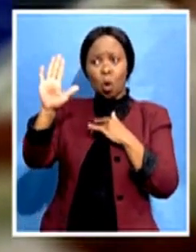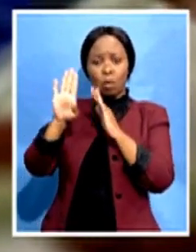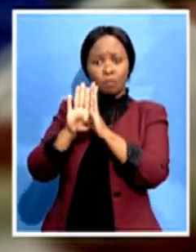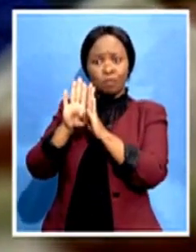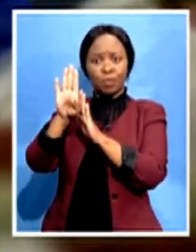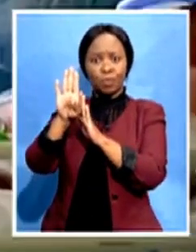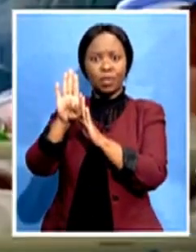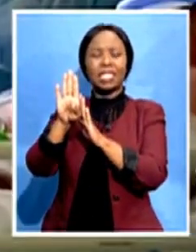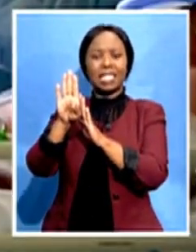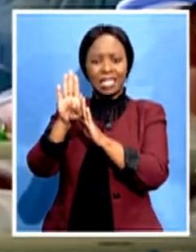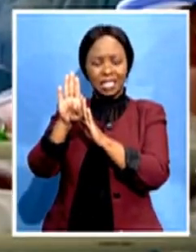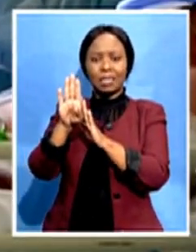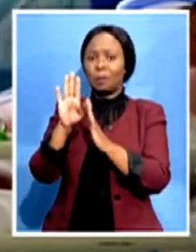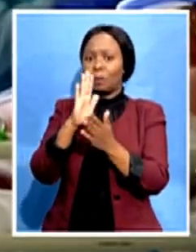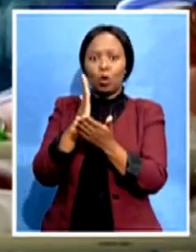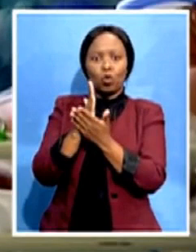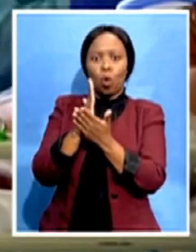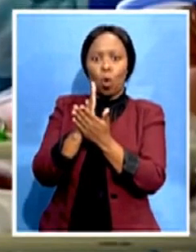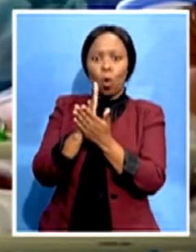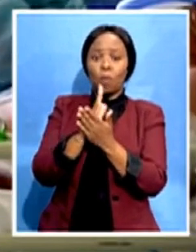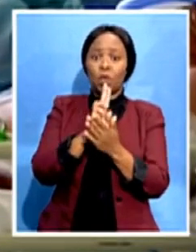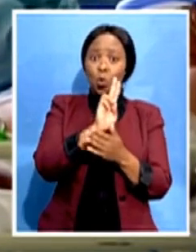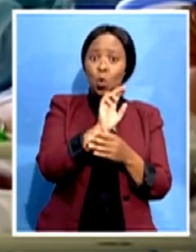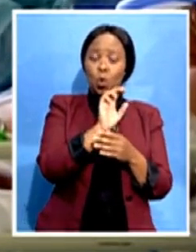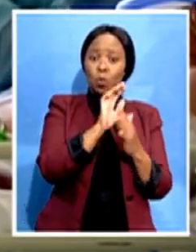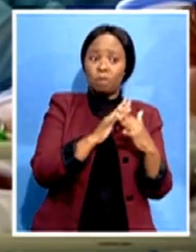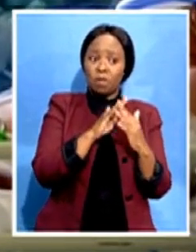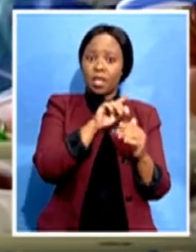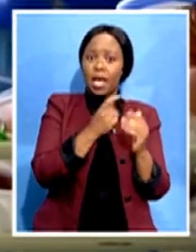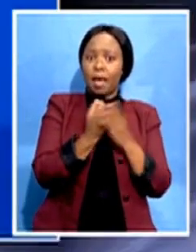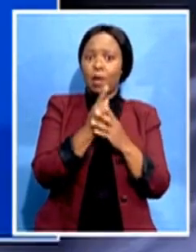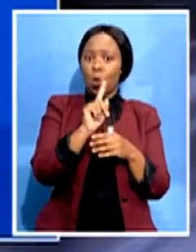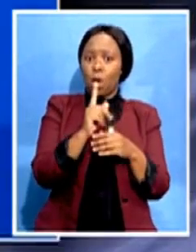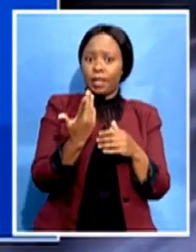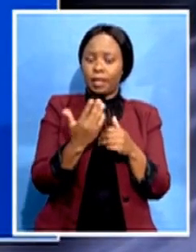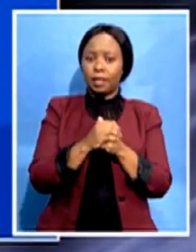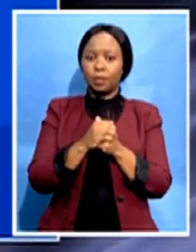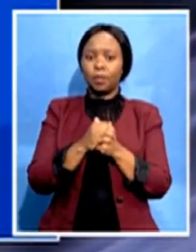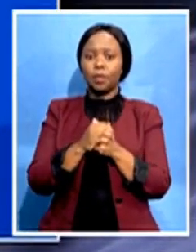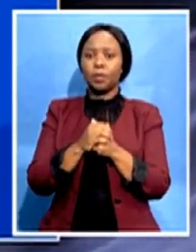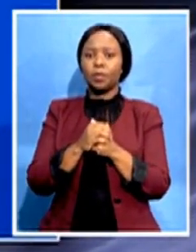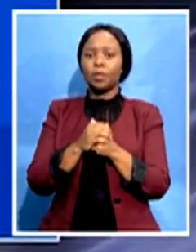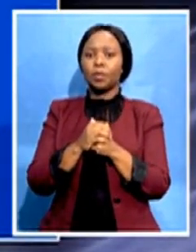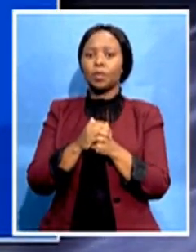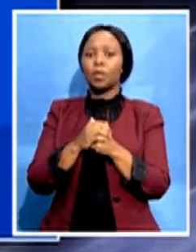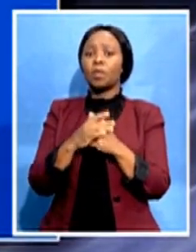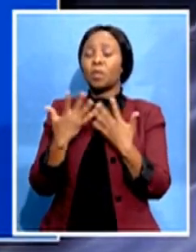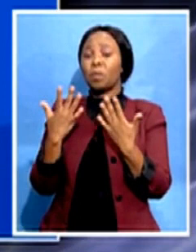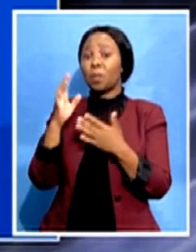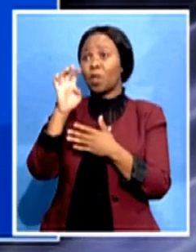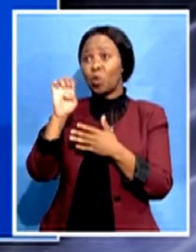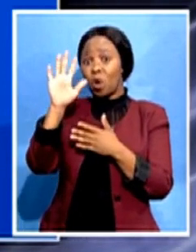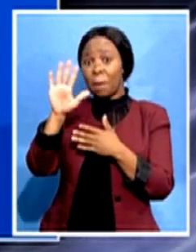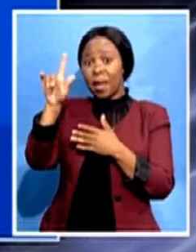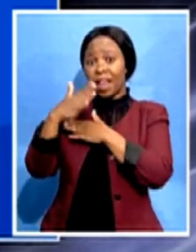United States. Equally concerning are the resurgences we are now seeing in some European countries that have had strikingly